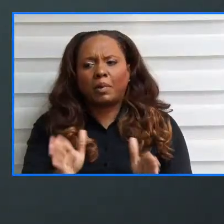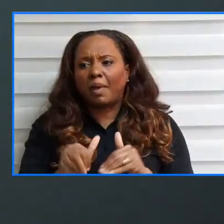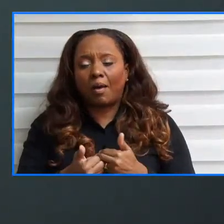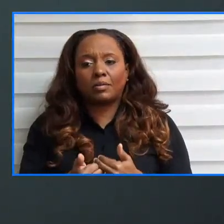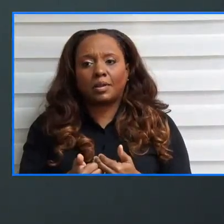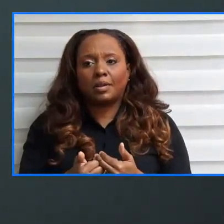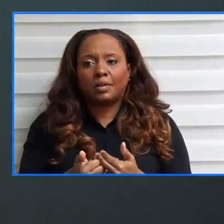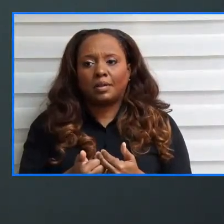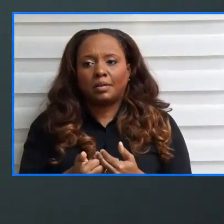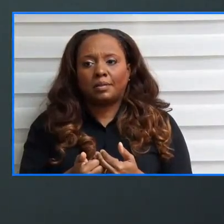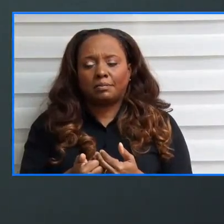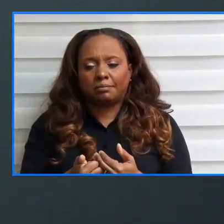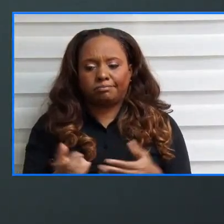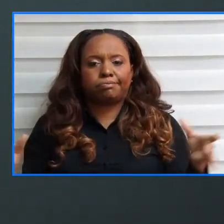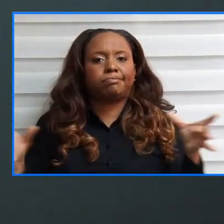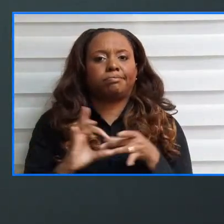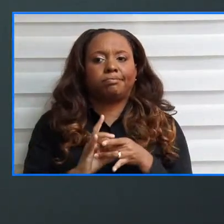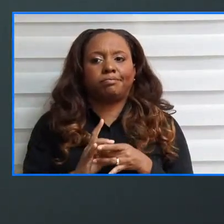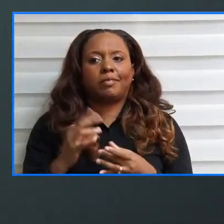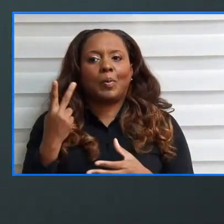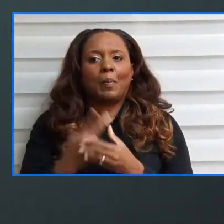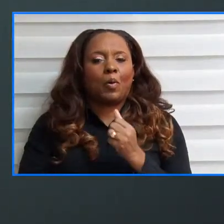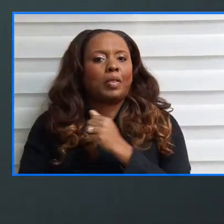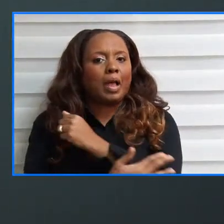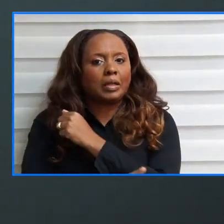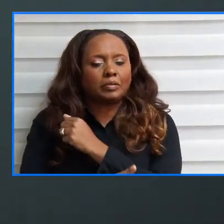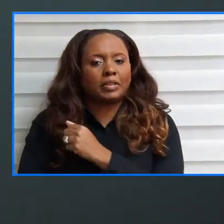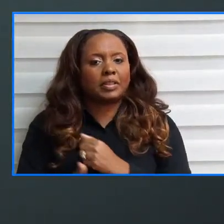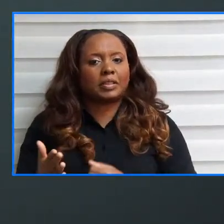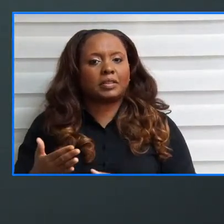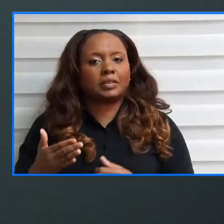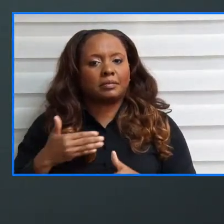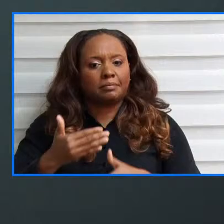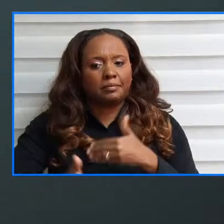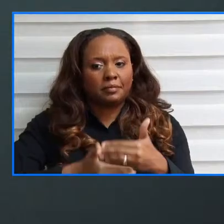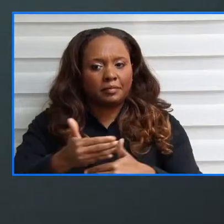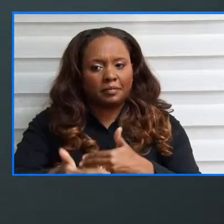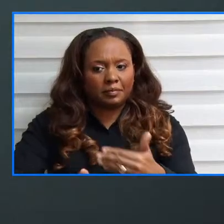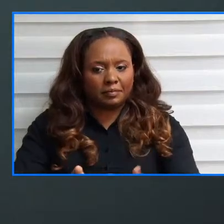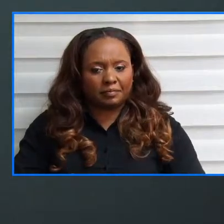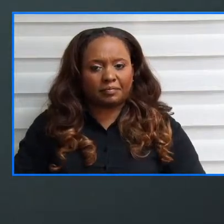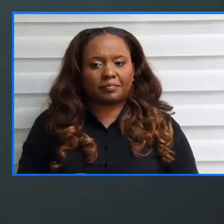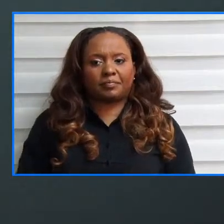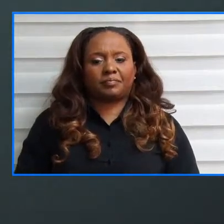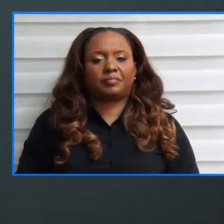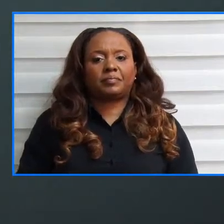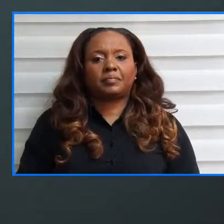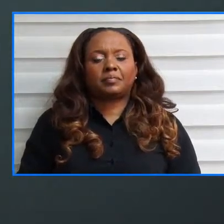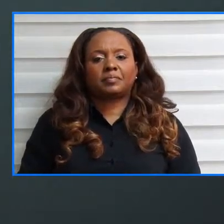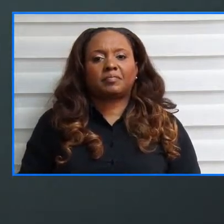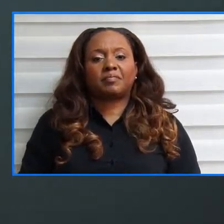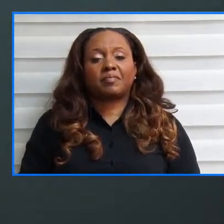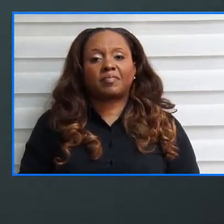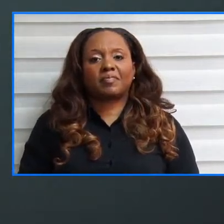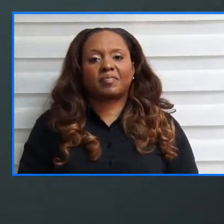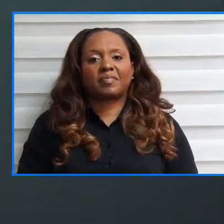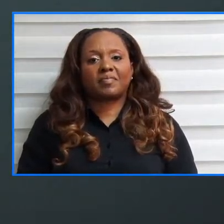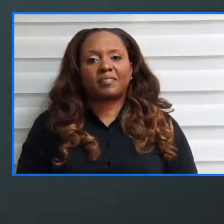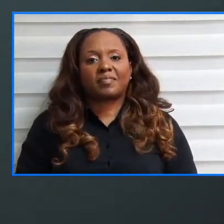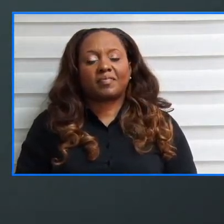countries going forward. We're also looking forward to welcoming the Prime